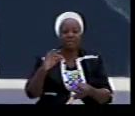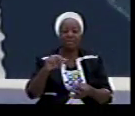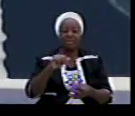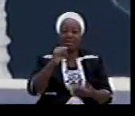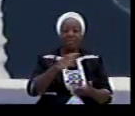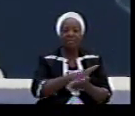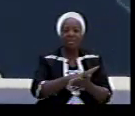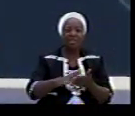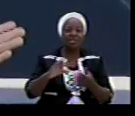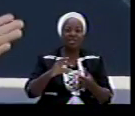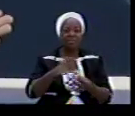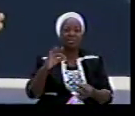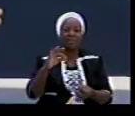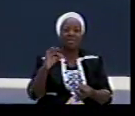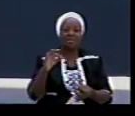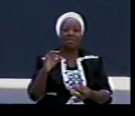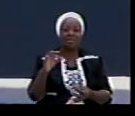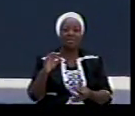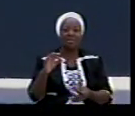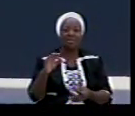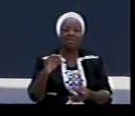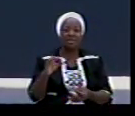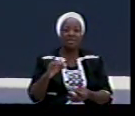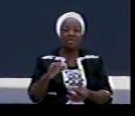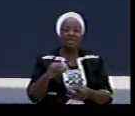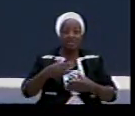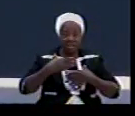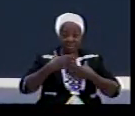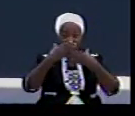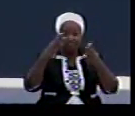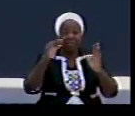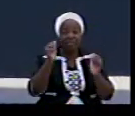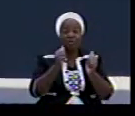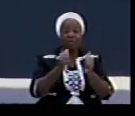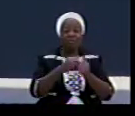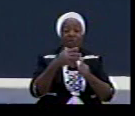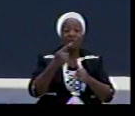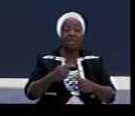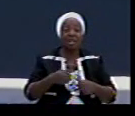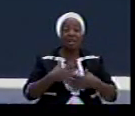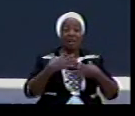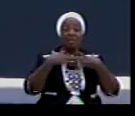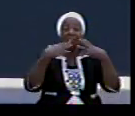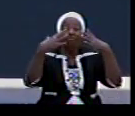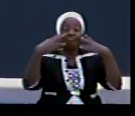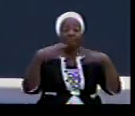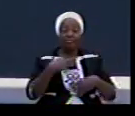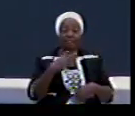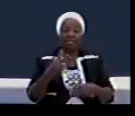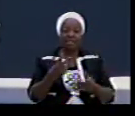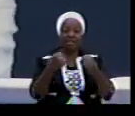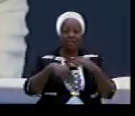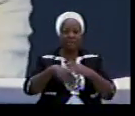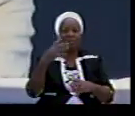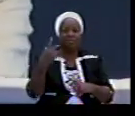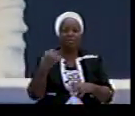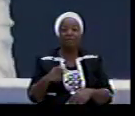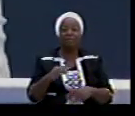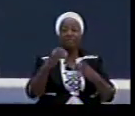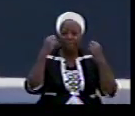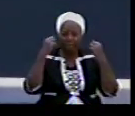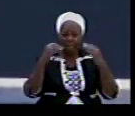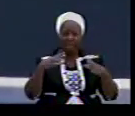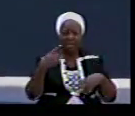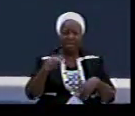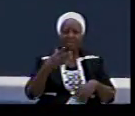unclean spirits, crying with loud voice, came out of many. The evil spirits